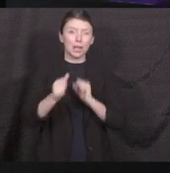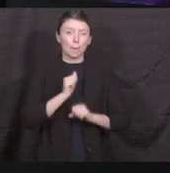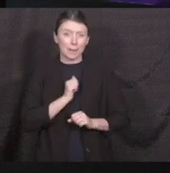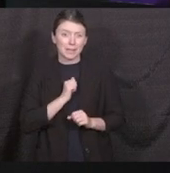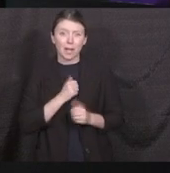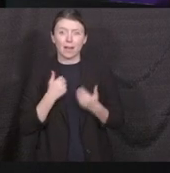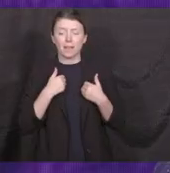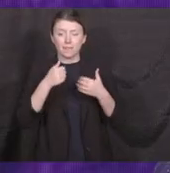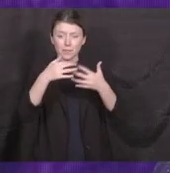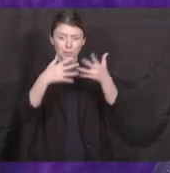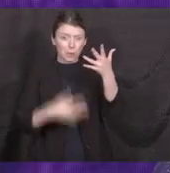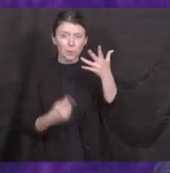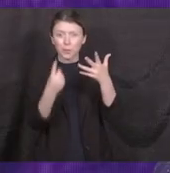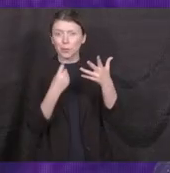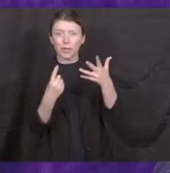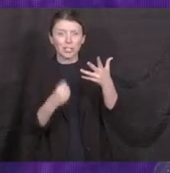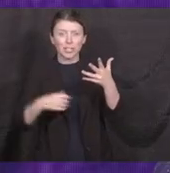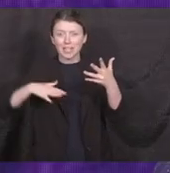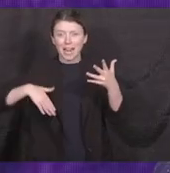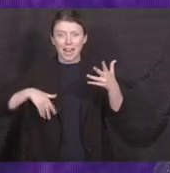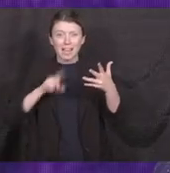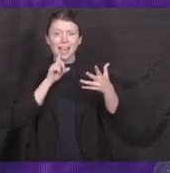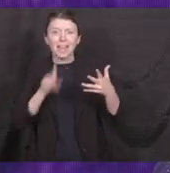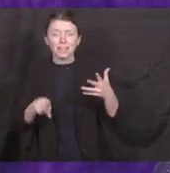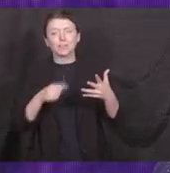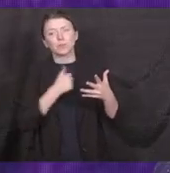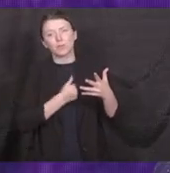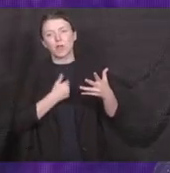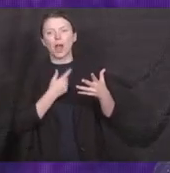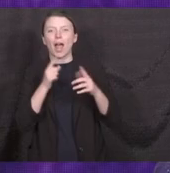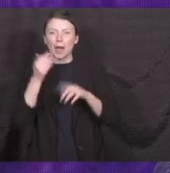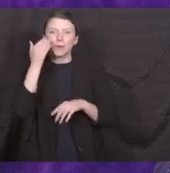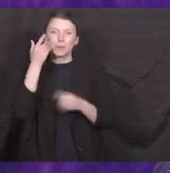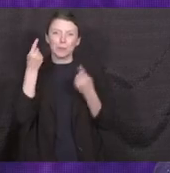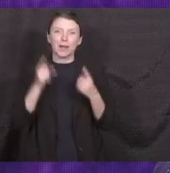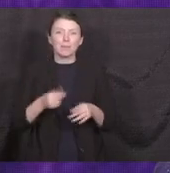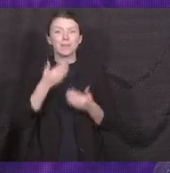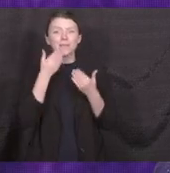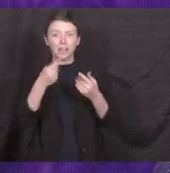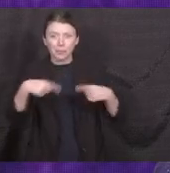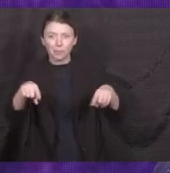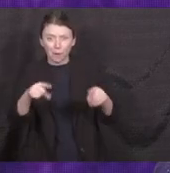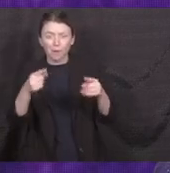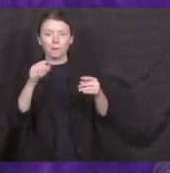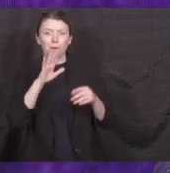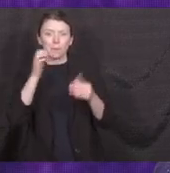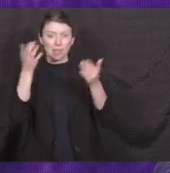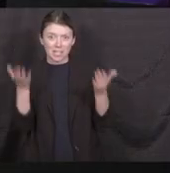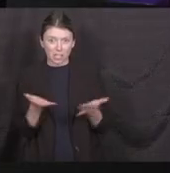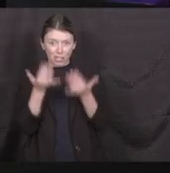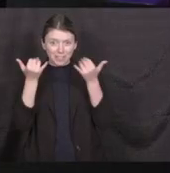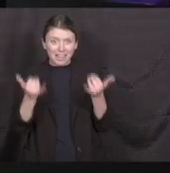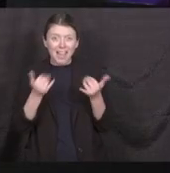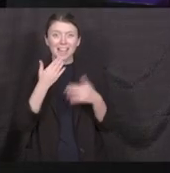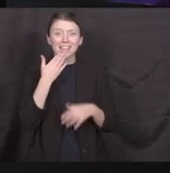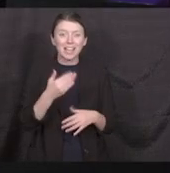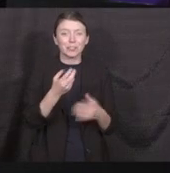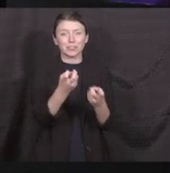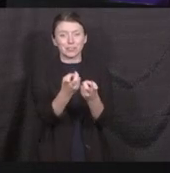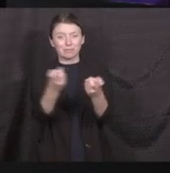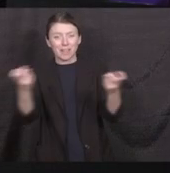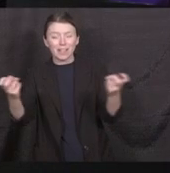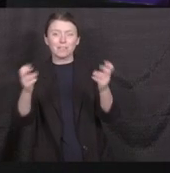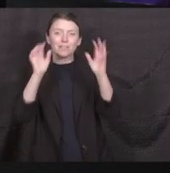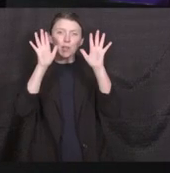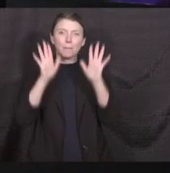didn't even get to. We knew that this was going to happen. Thank you all so much for being here, to Doug and Carl and Susan and Sumi and Eli. for